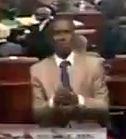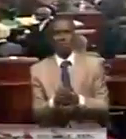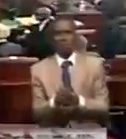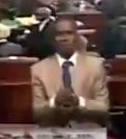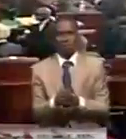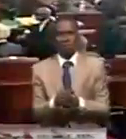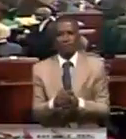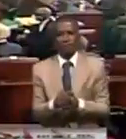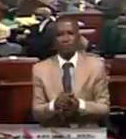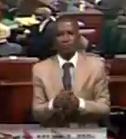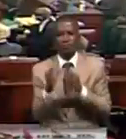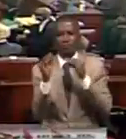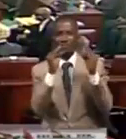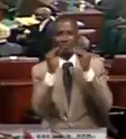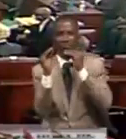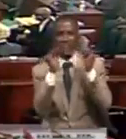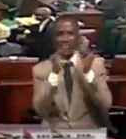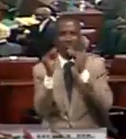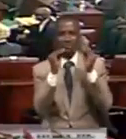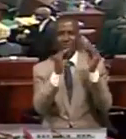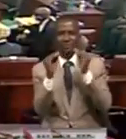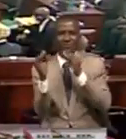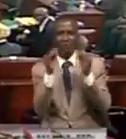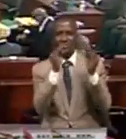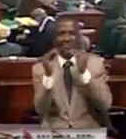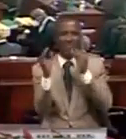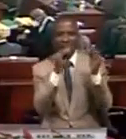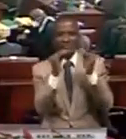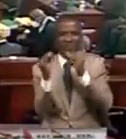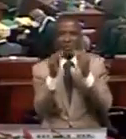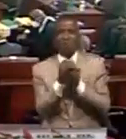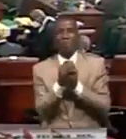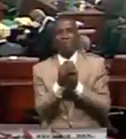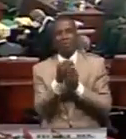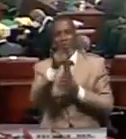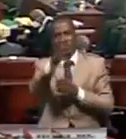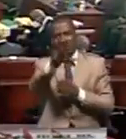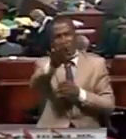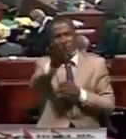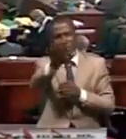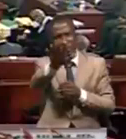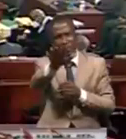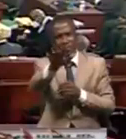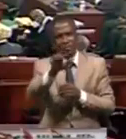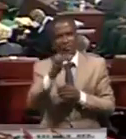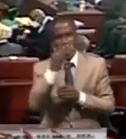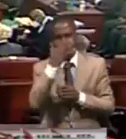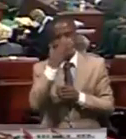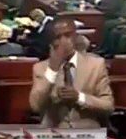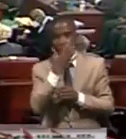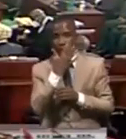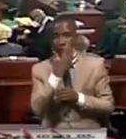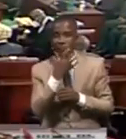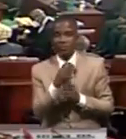Lord, respectfully, yes. A telecasting. People may interpret it. I will adopt your